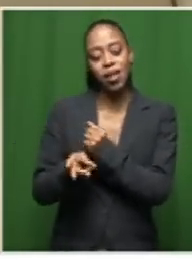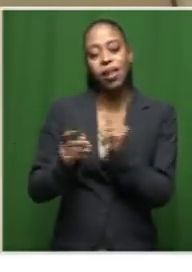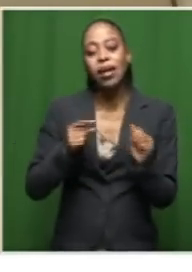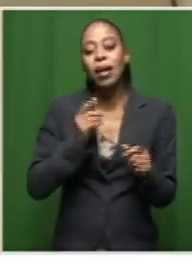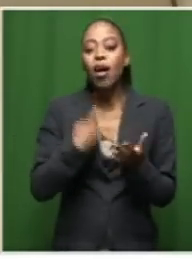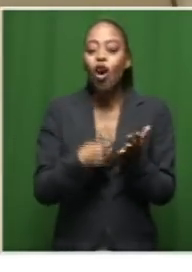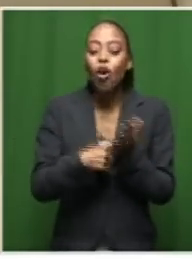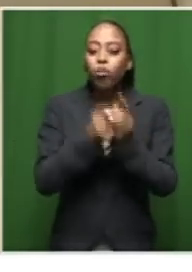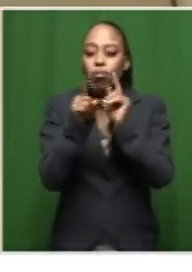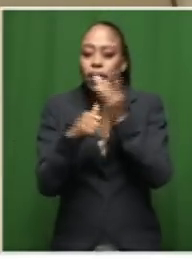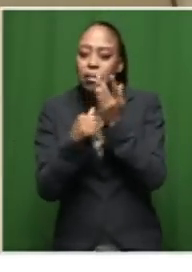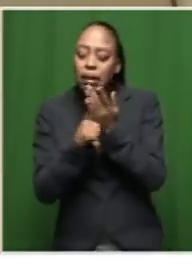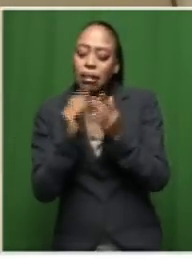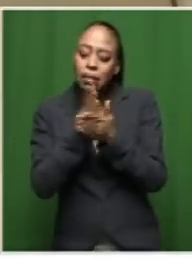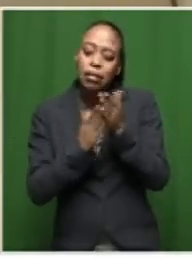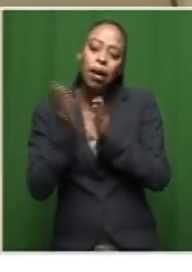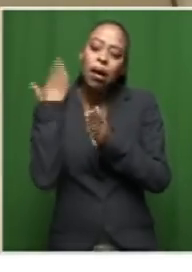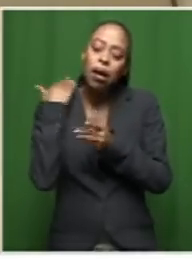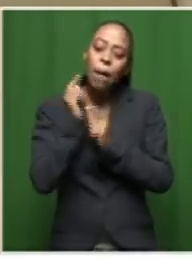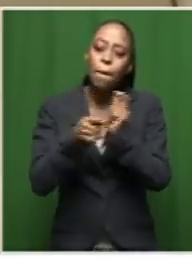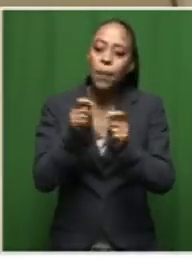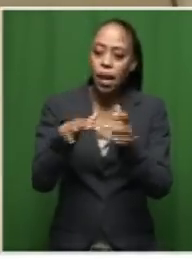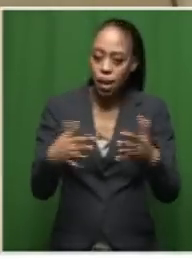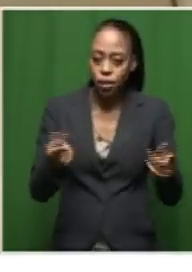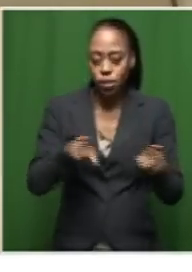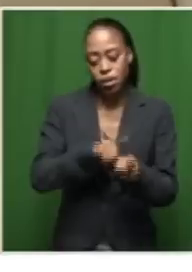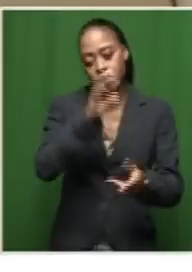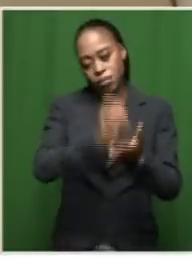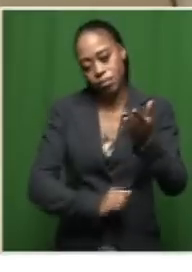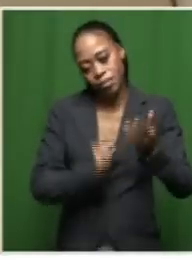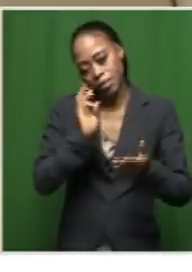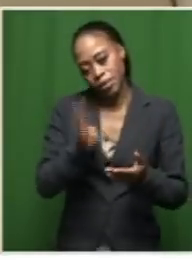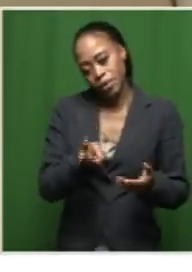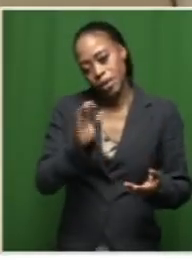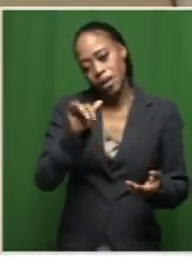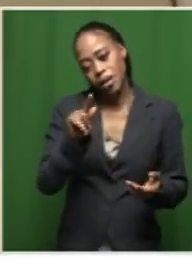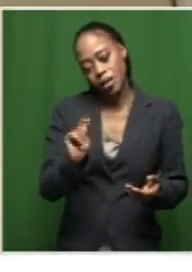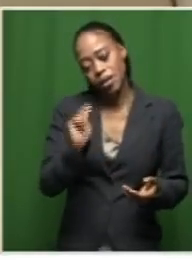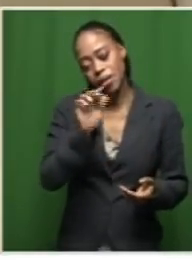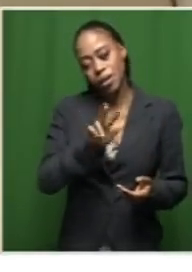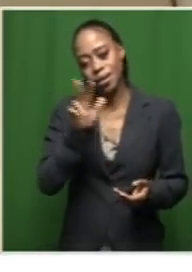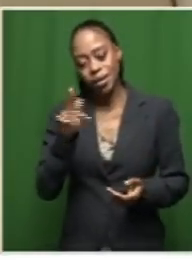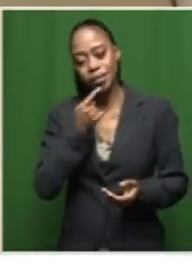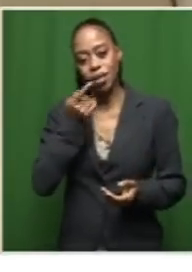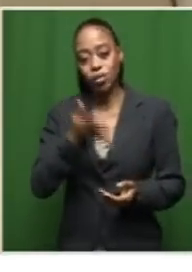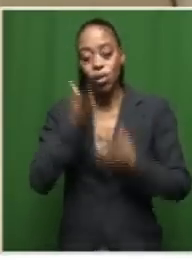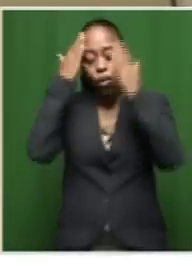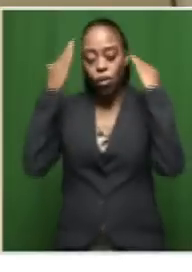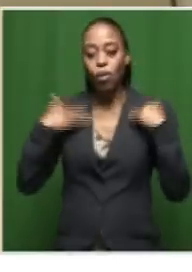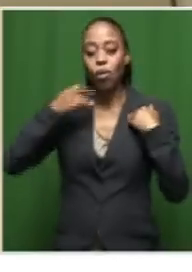owe other taxes at that point, those will also be taken in terms of an IT88. The